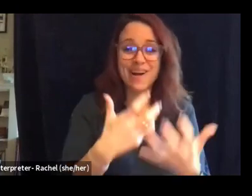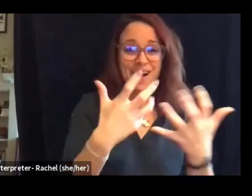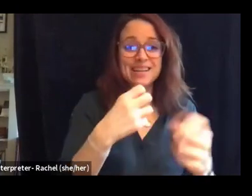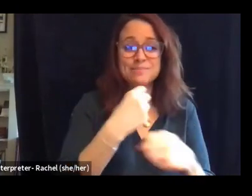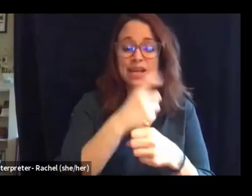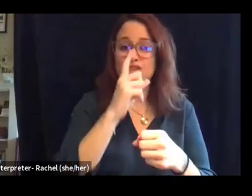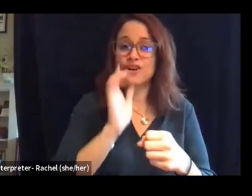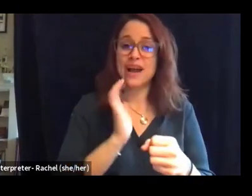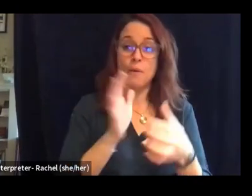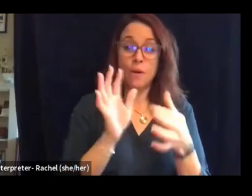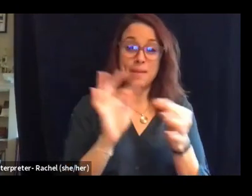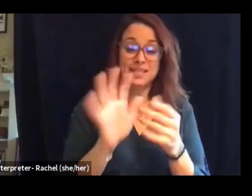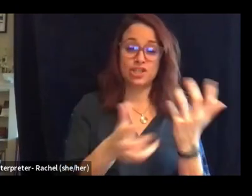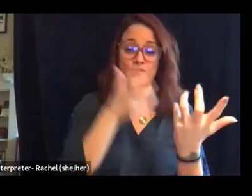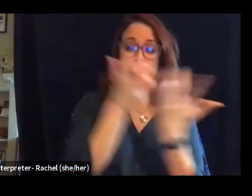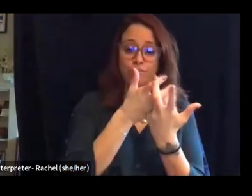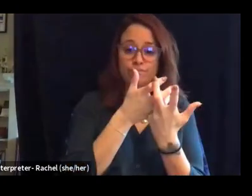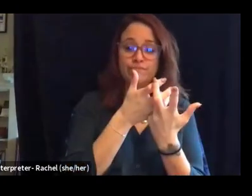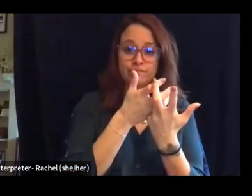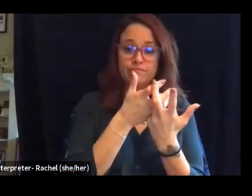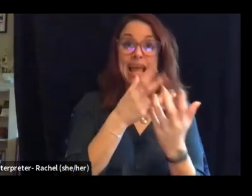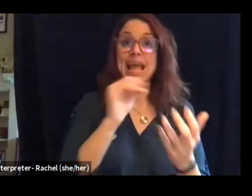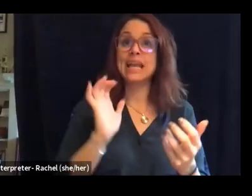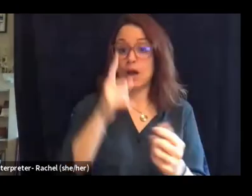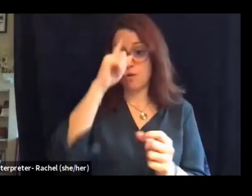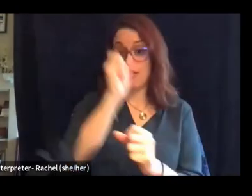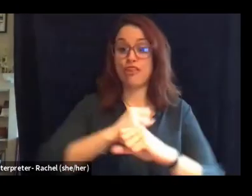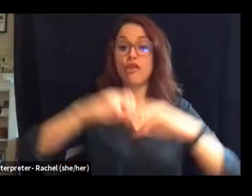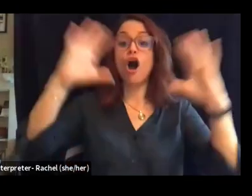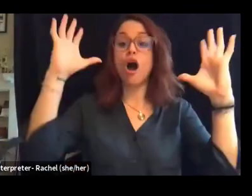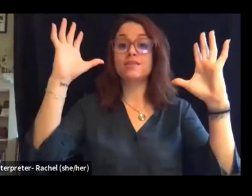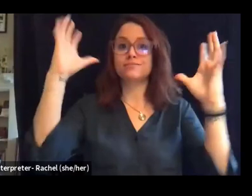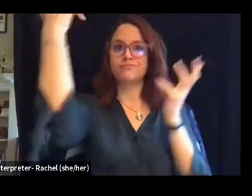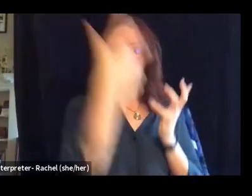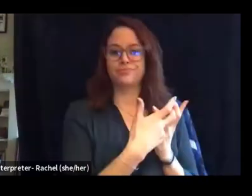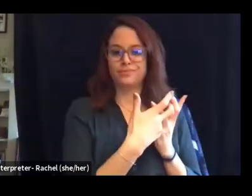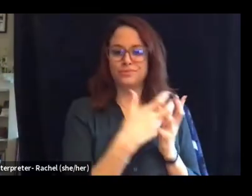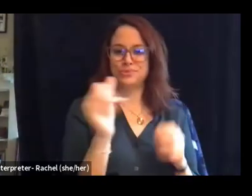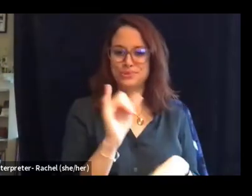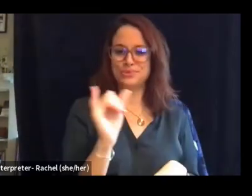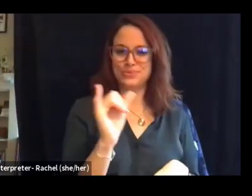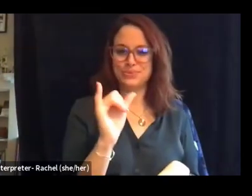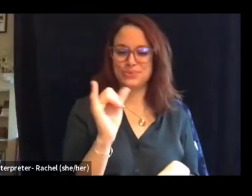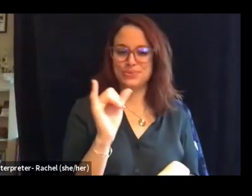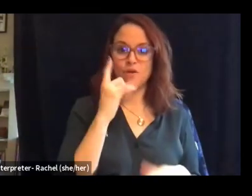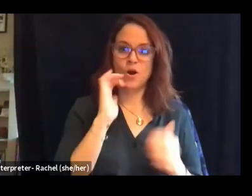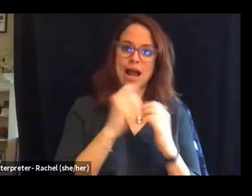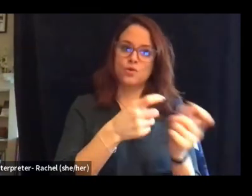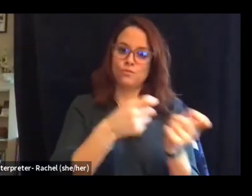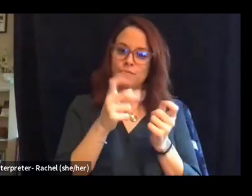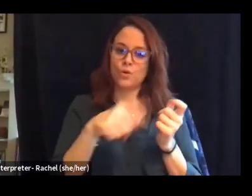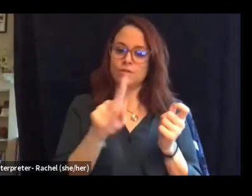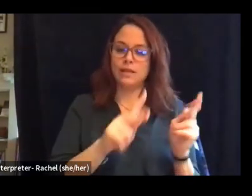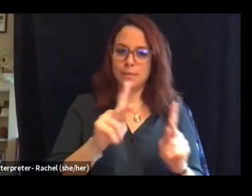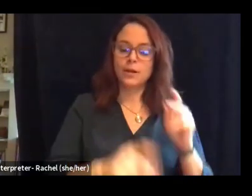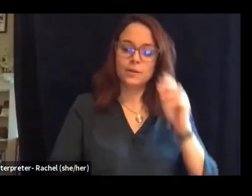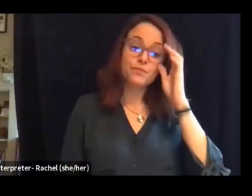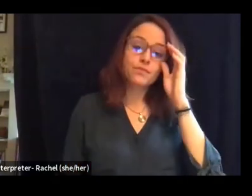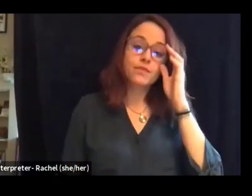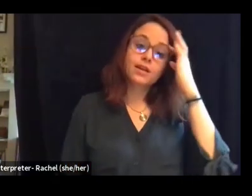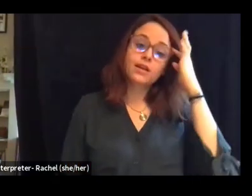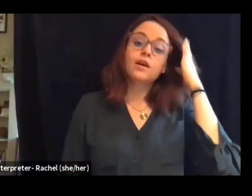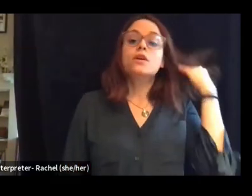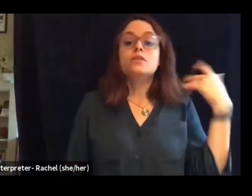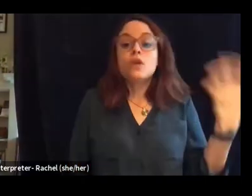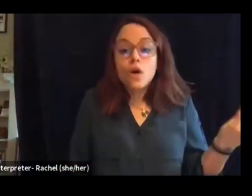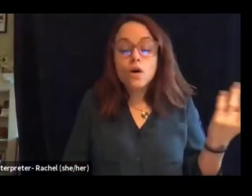be, and make sure that it's followed up with a compelling call to action, right? So, come into our store at our